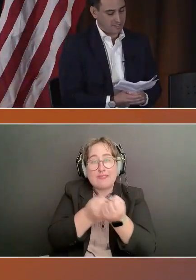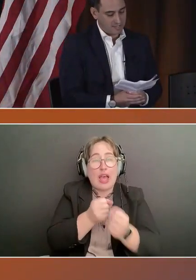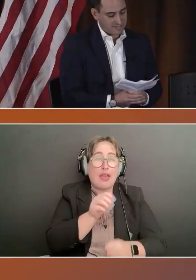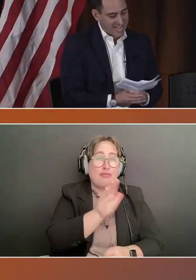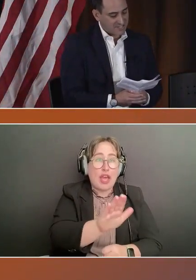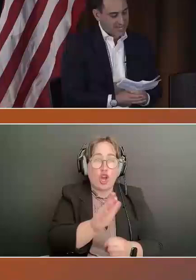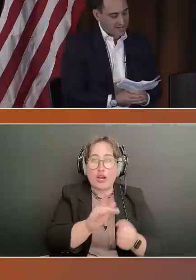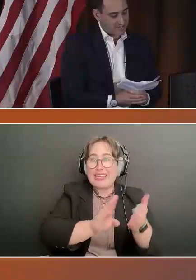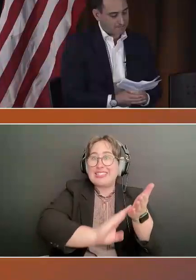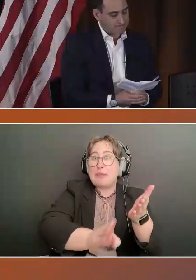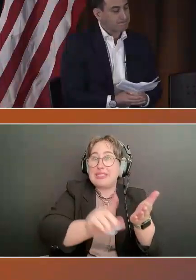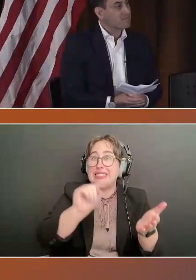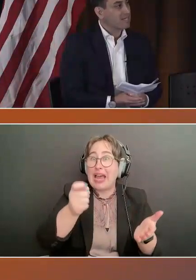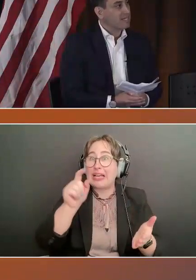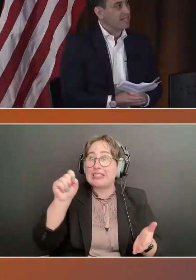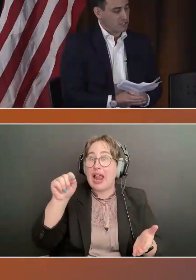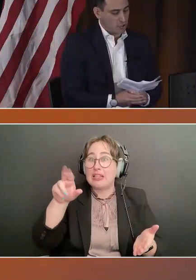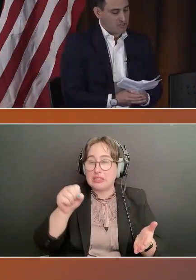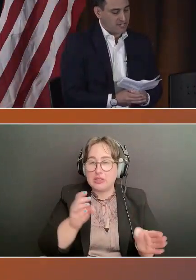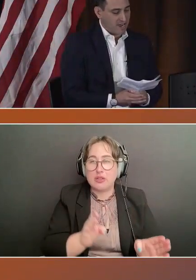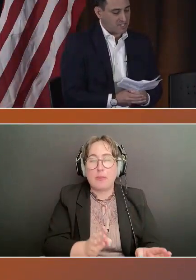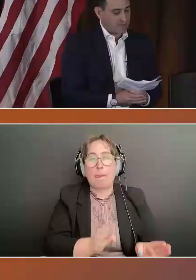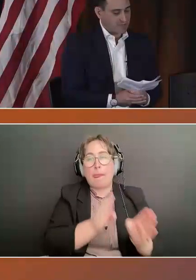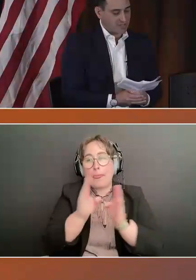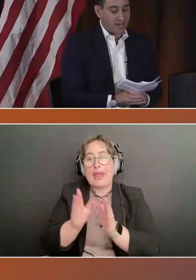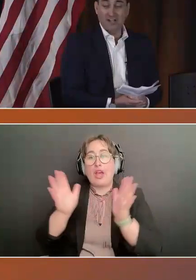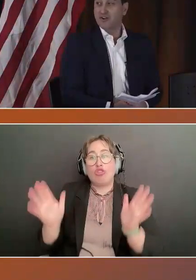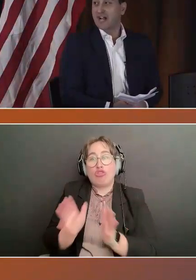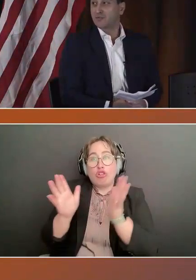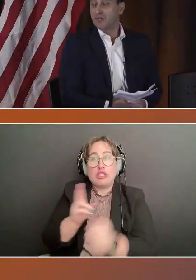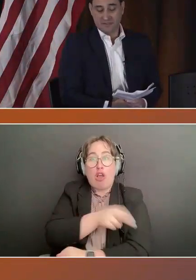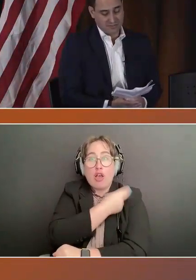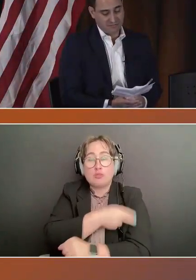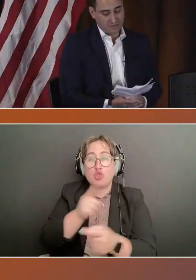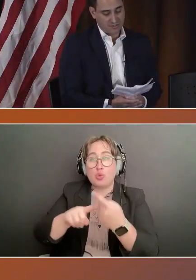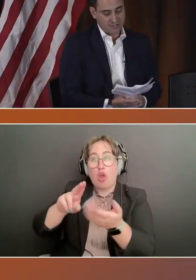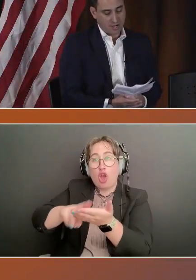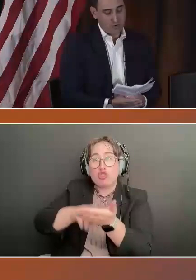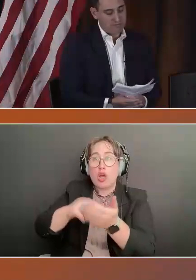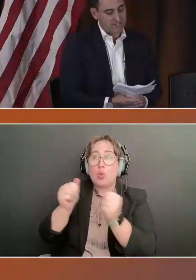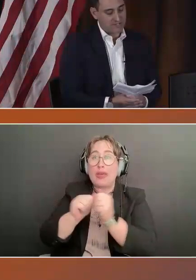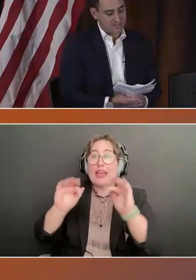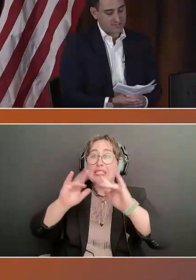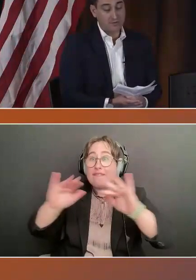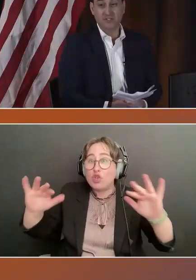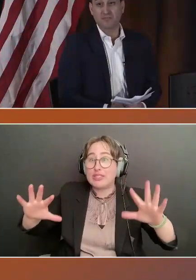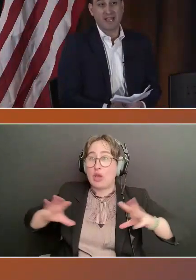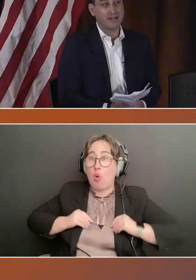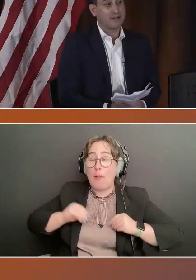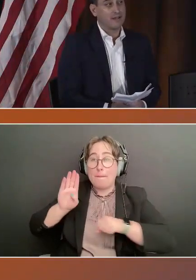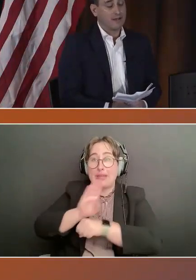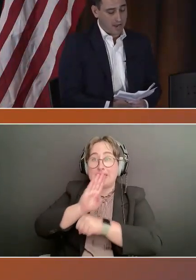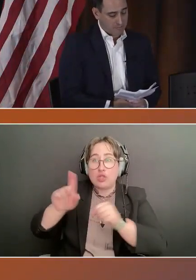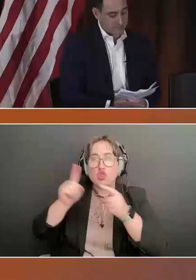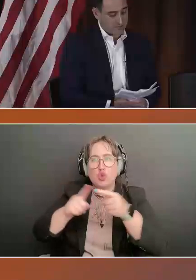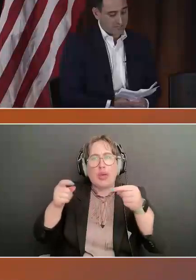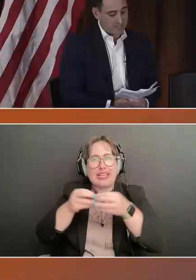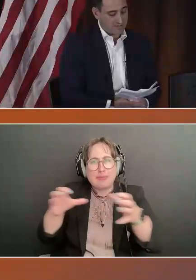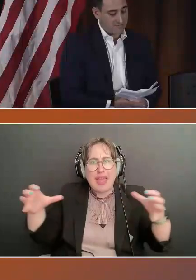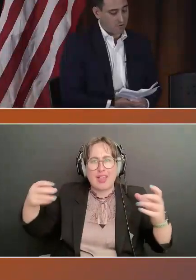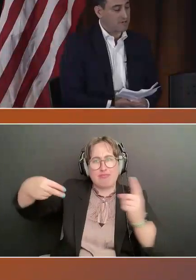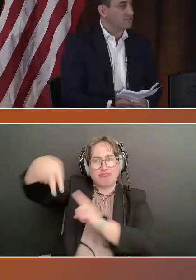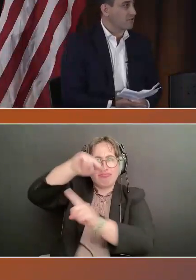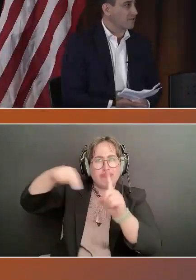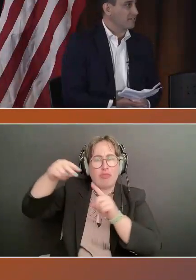exempt tax status, encouraging hospitals to contract with diverse-owned businesses to expand